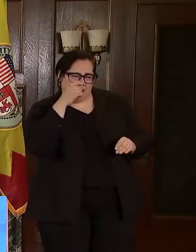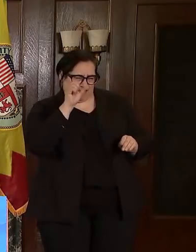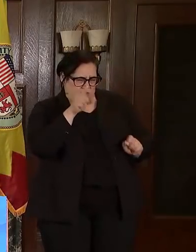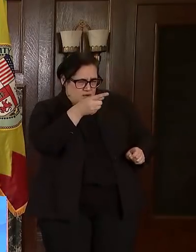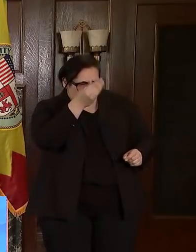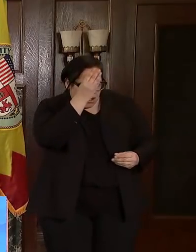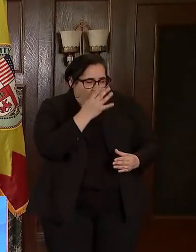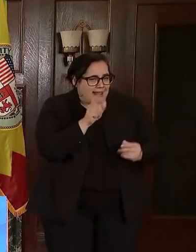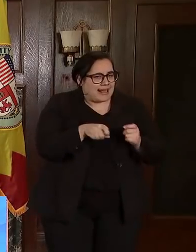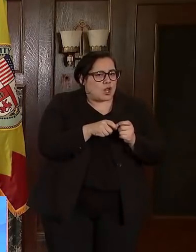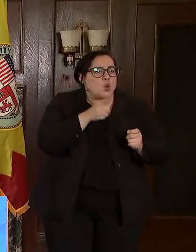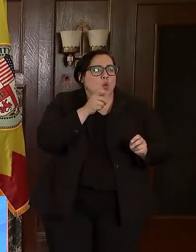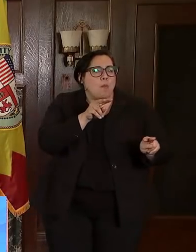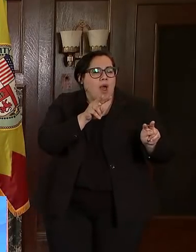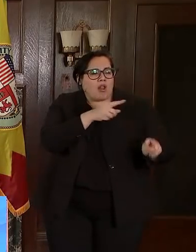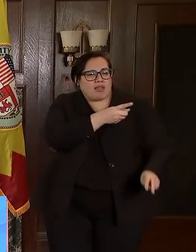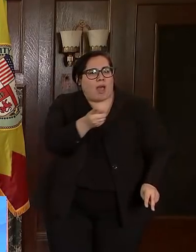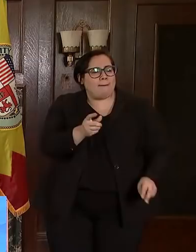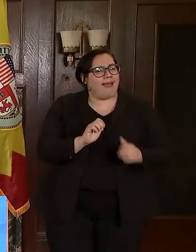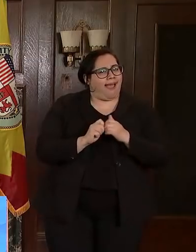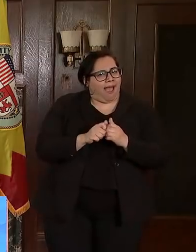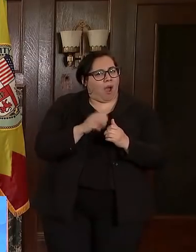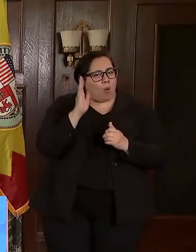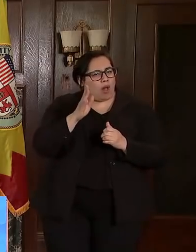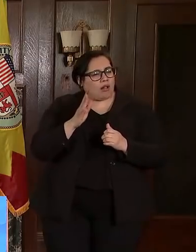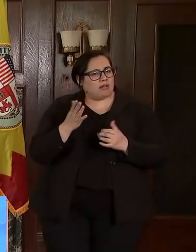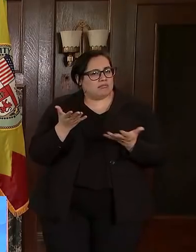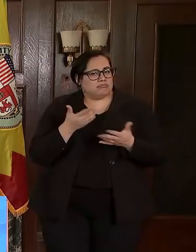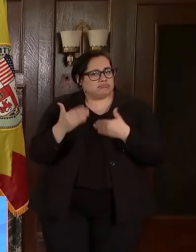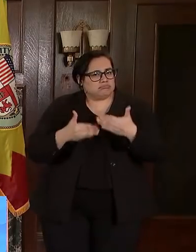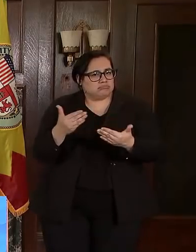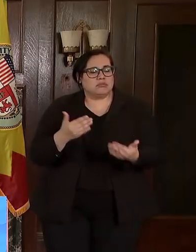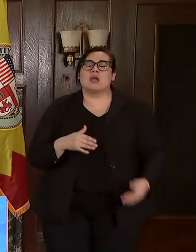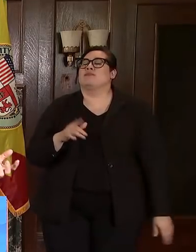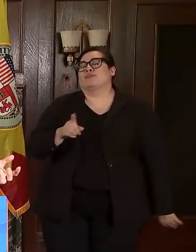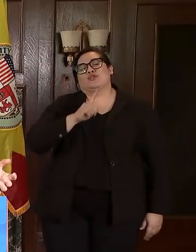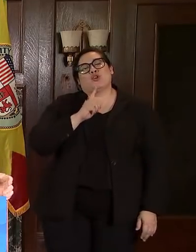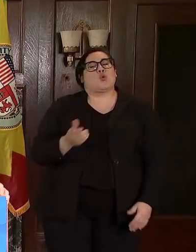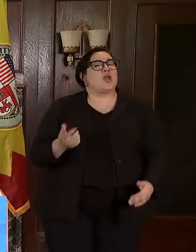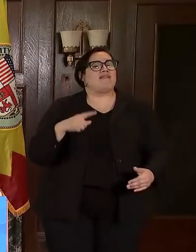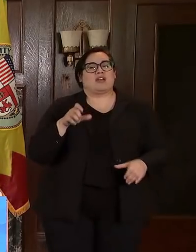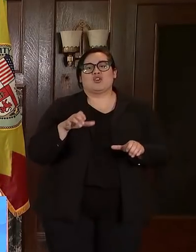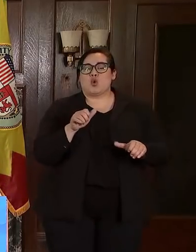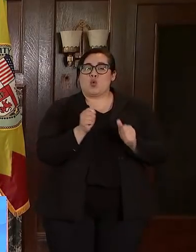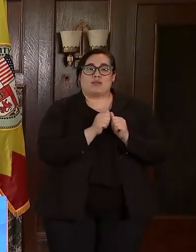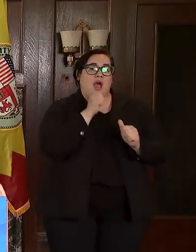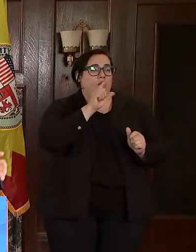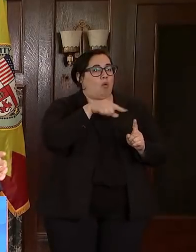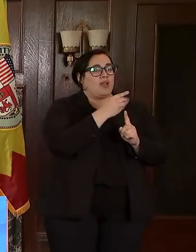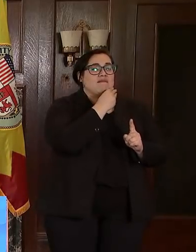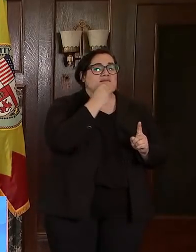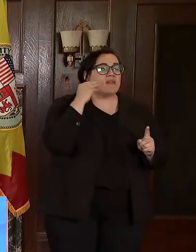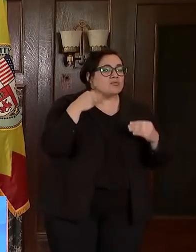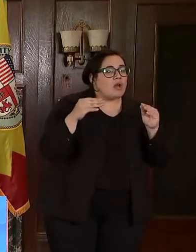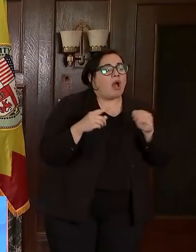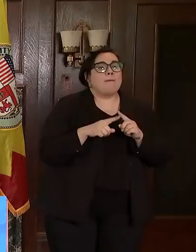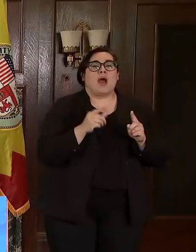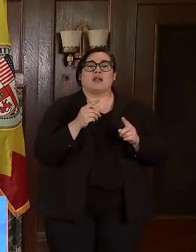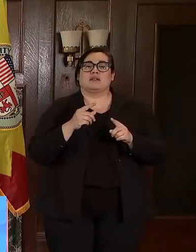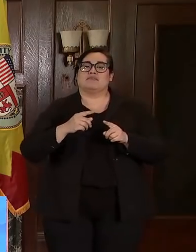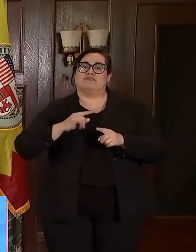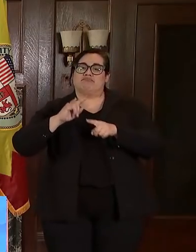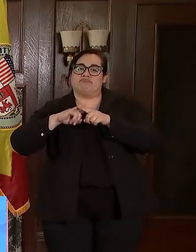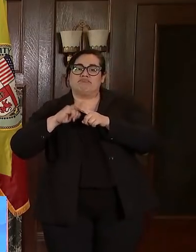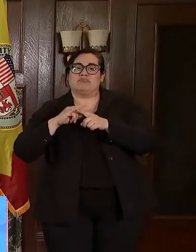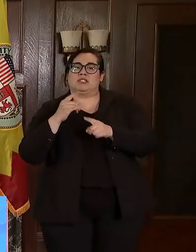tell us exactly who will be monitoring them and how they'll go about doing that? Sure. Look, we've had to do this not just with florists, but with smoke shops and all sorts of things